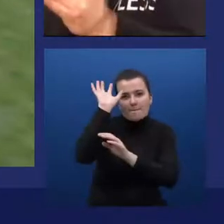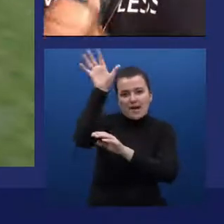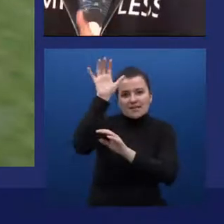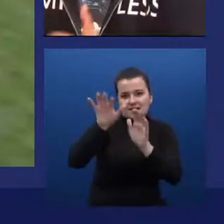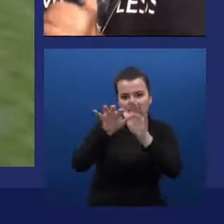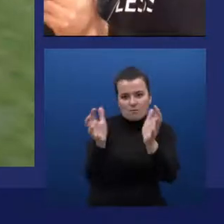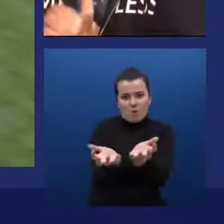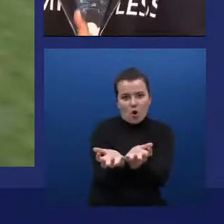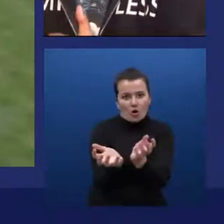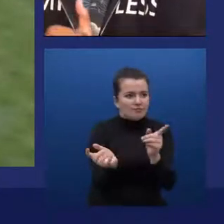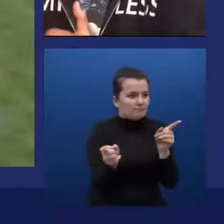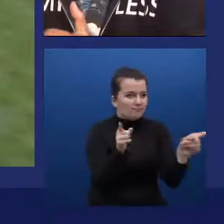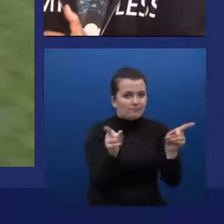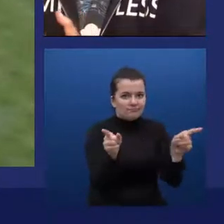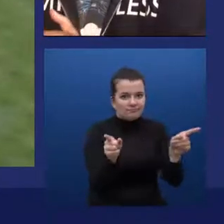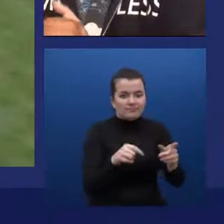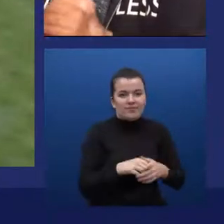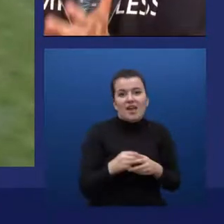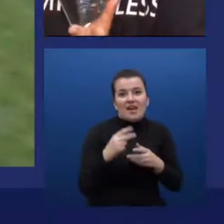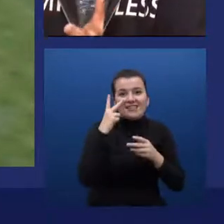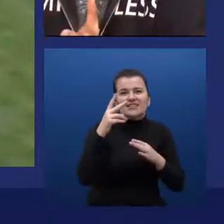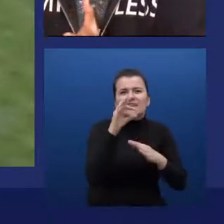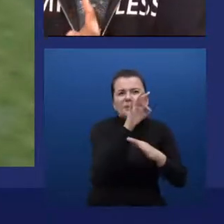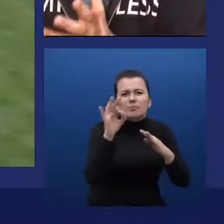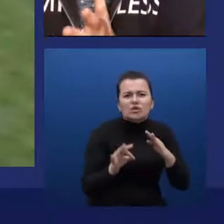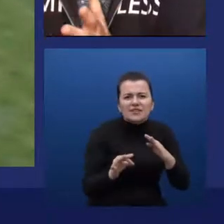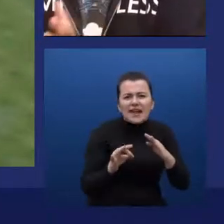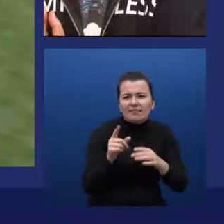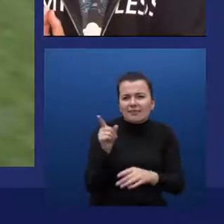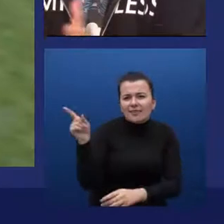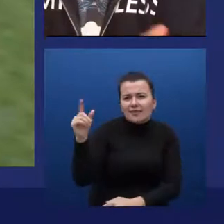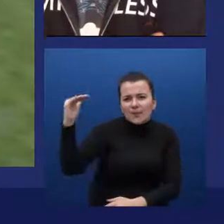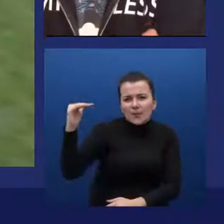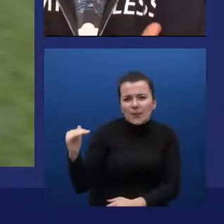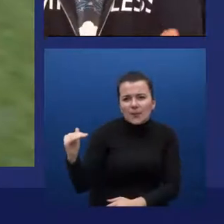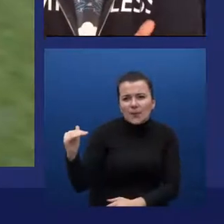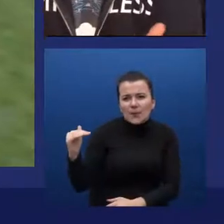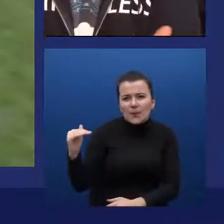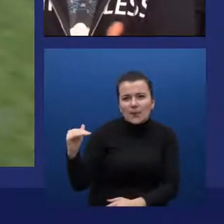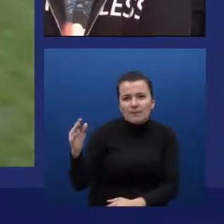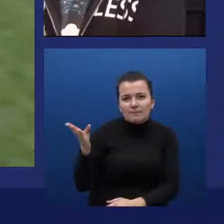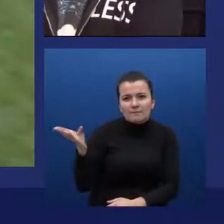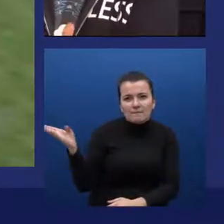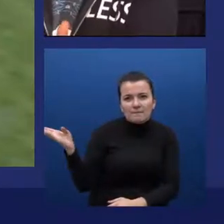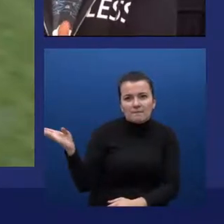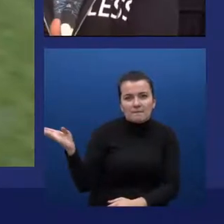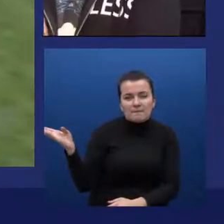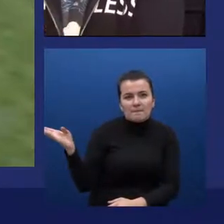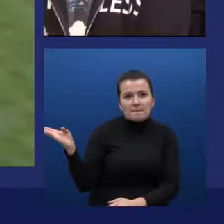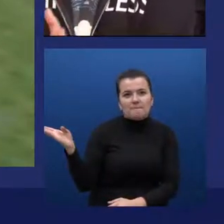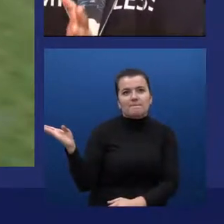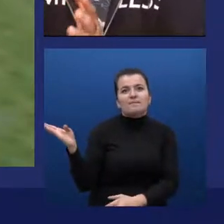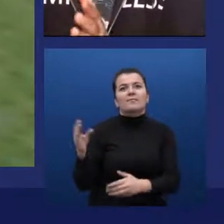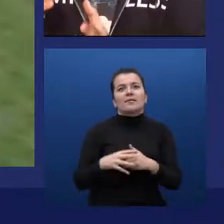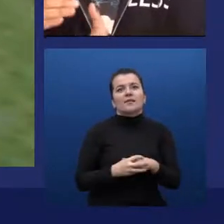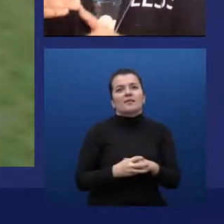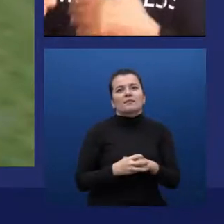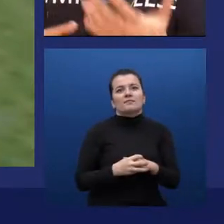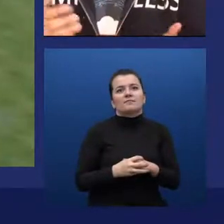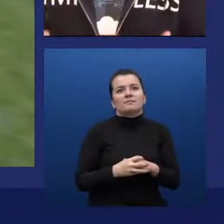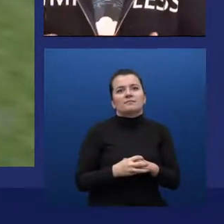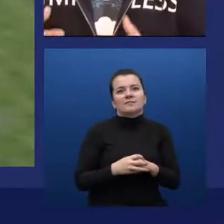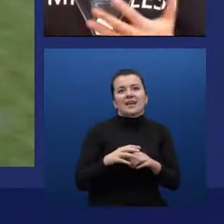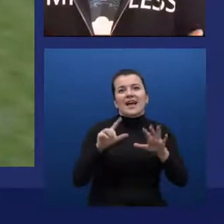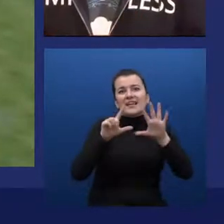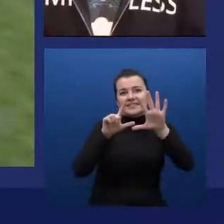to the recall, which is the percentages at the bottom there, because this device was taught 72, like I said, the project, this proof of concept was, you